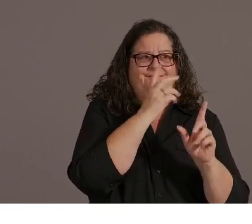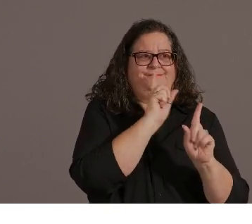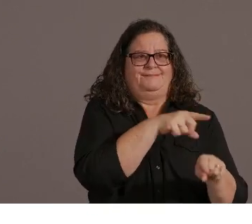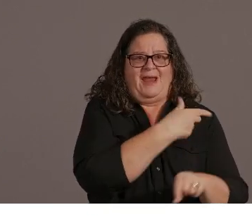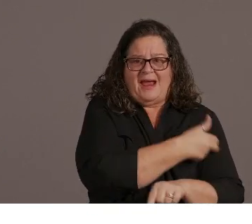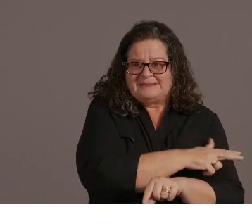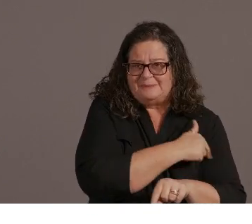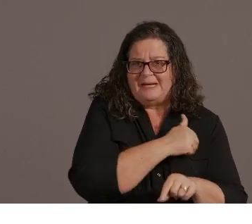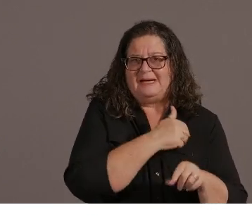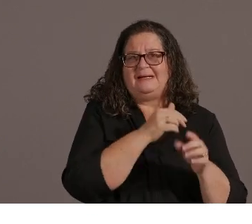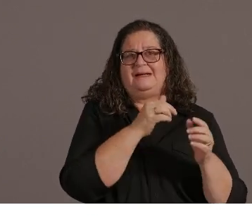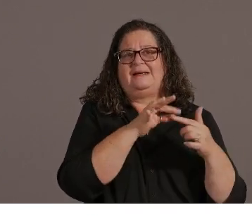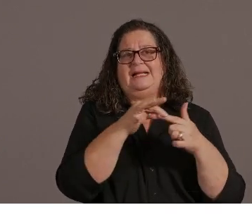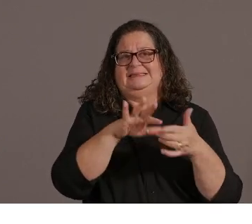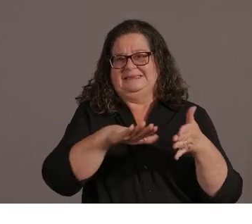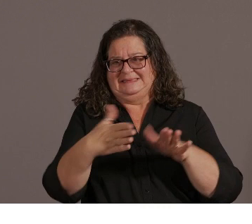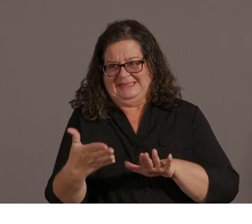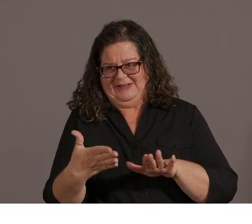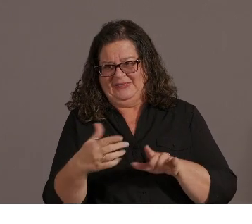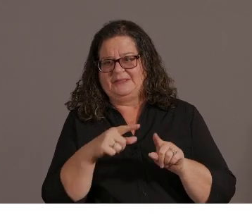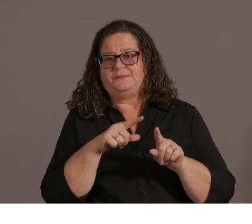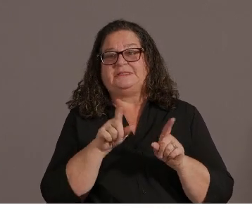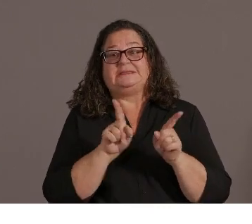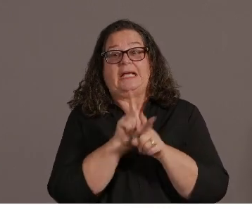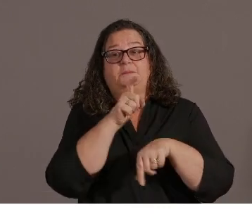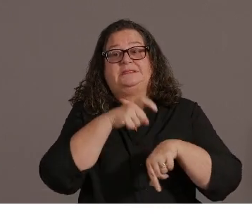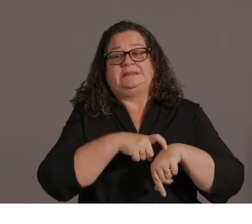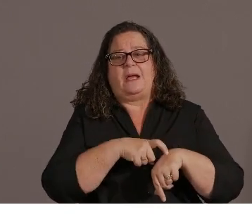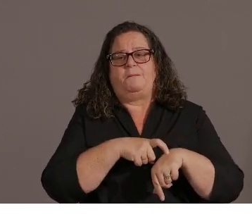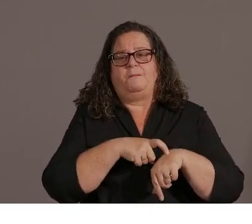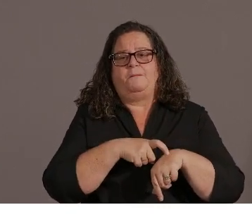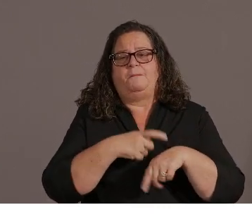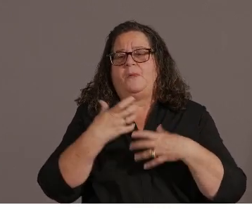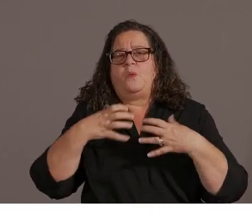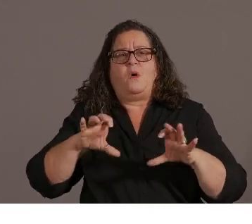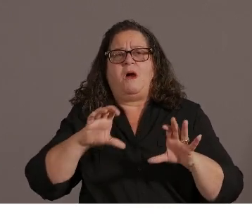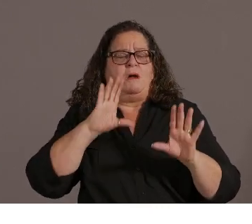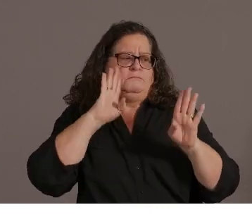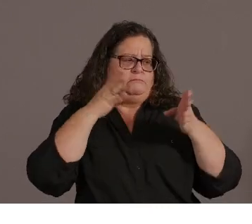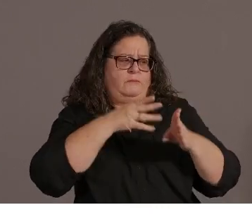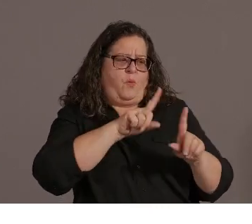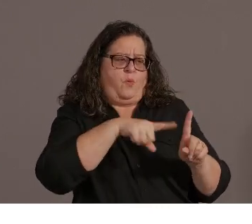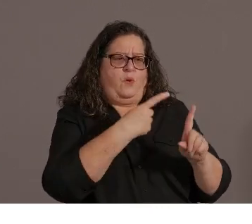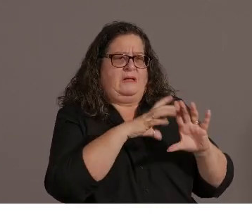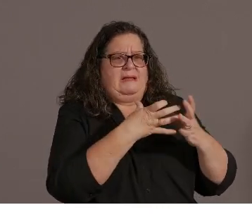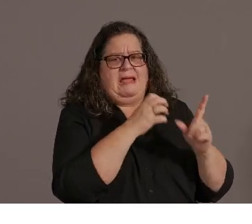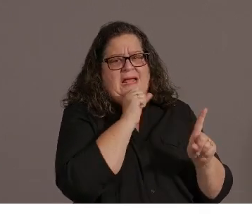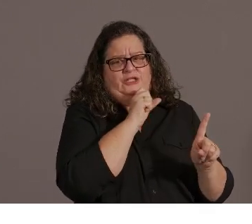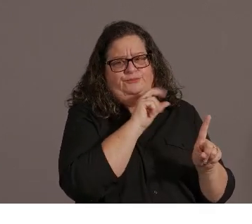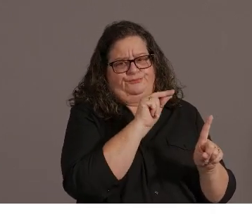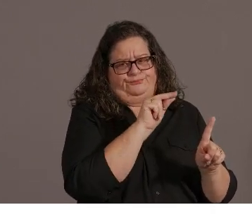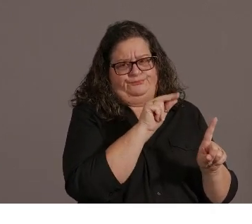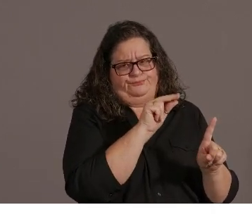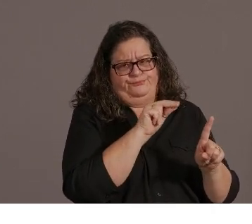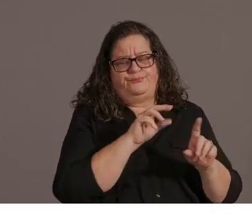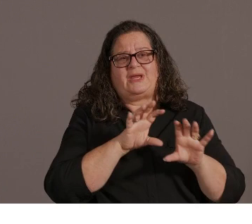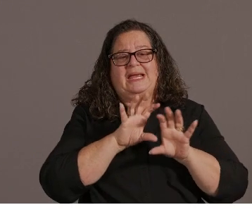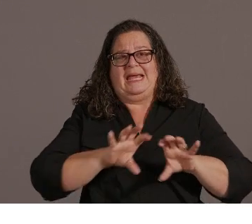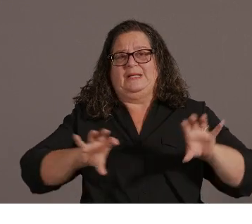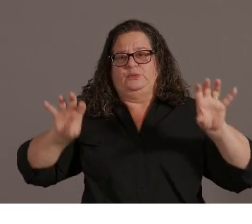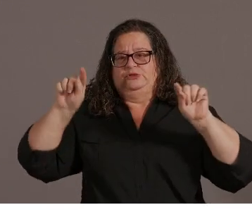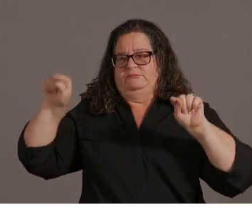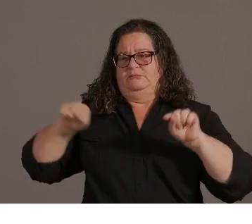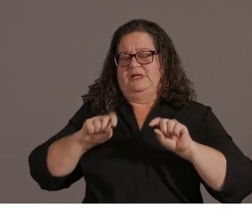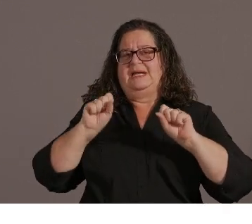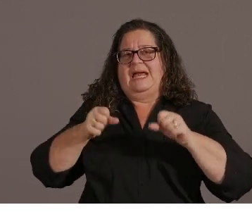Arizona that we weren't going to just strictly an age-based prioritization, but the counties have the ability to vaccinate frontline essential workers